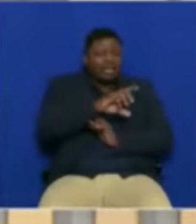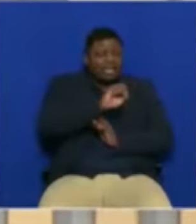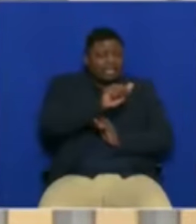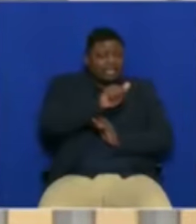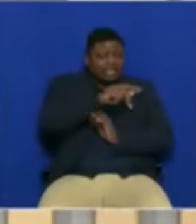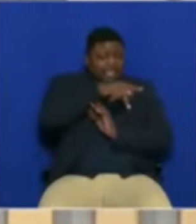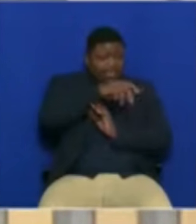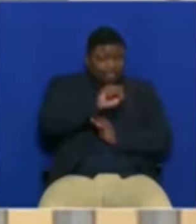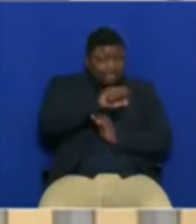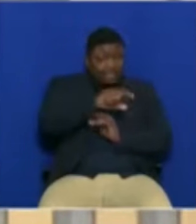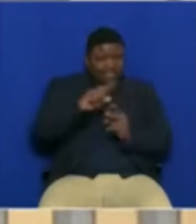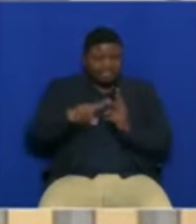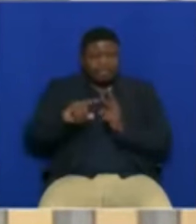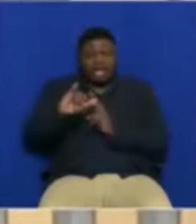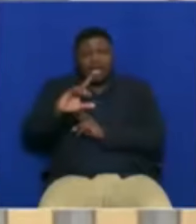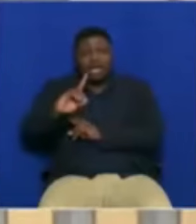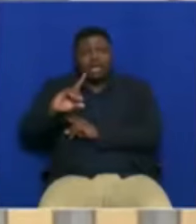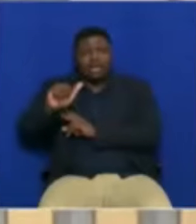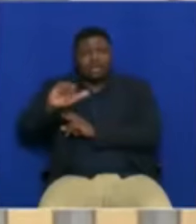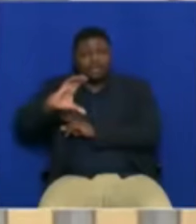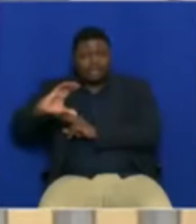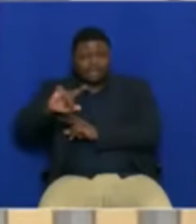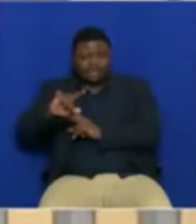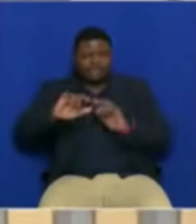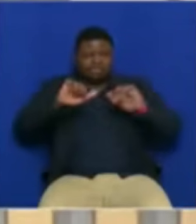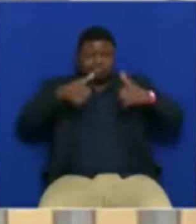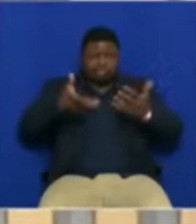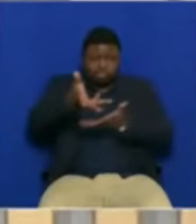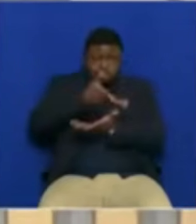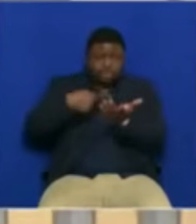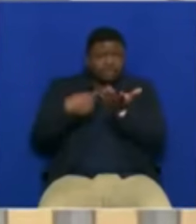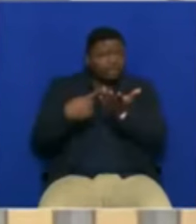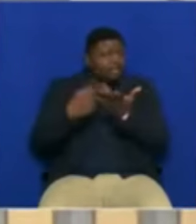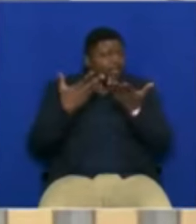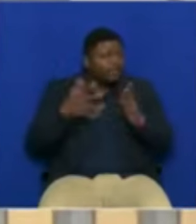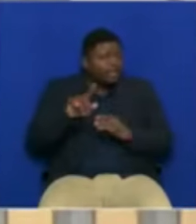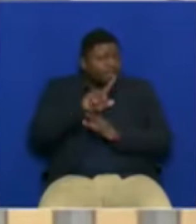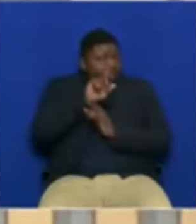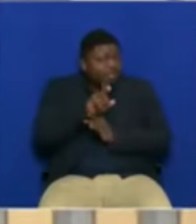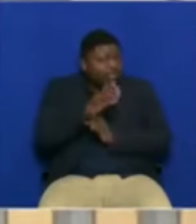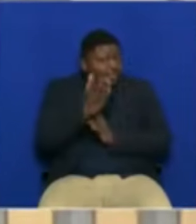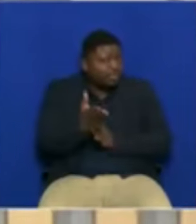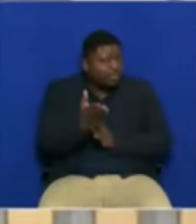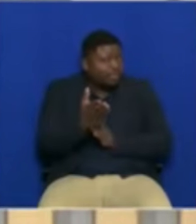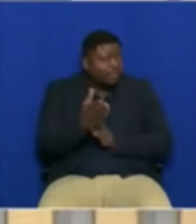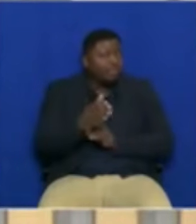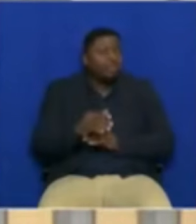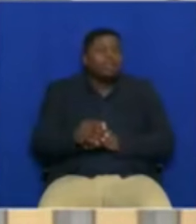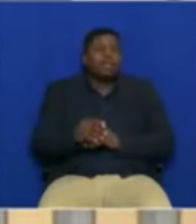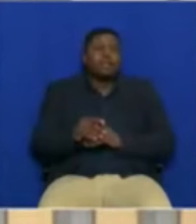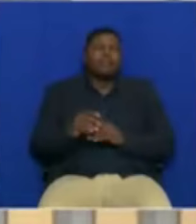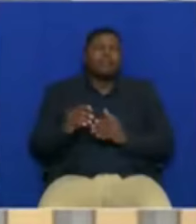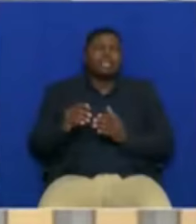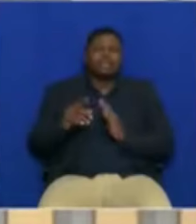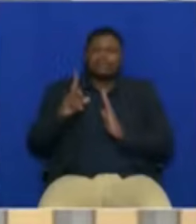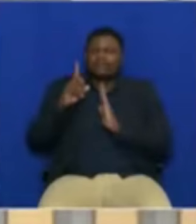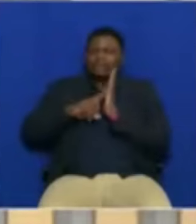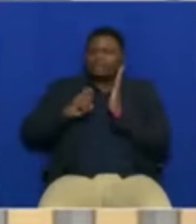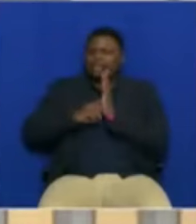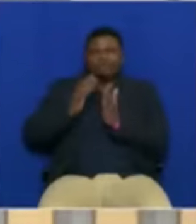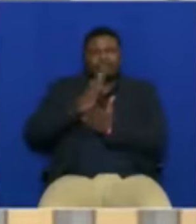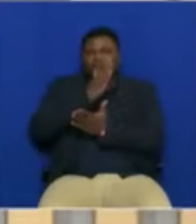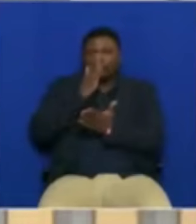remember, a specific date. But what I'm safe to say is during December, there were engagements with SAPS with regards to